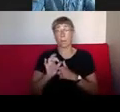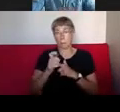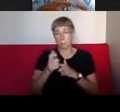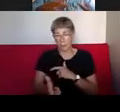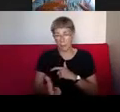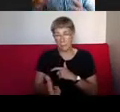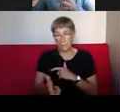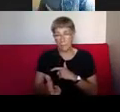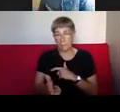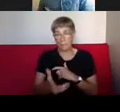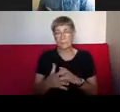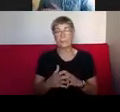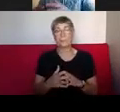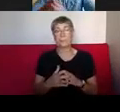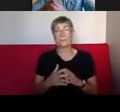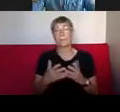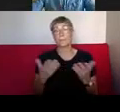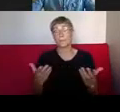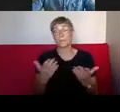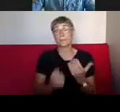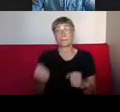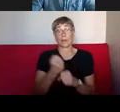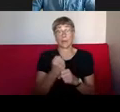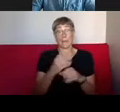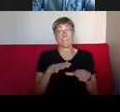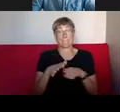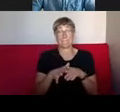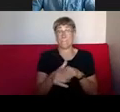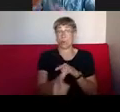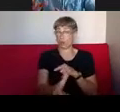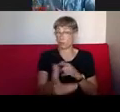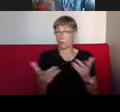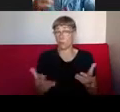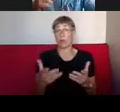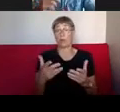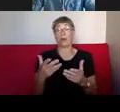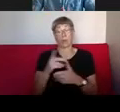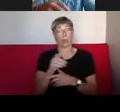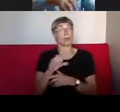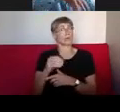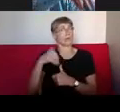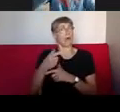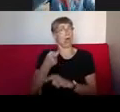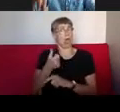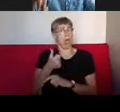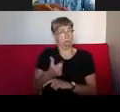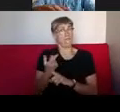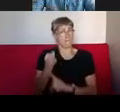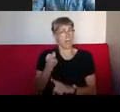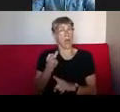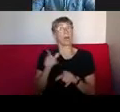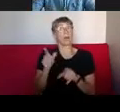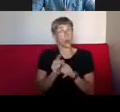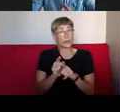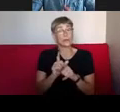we created Desk 2 with the idea of showing that all this effort made by the person and all the other stakeholders